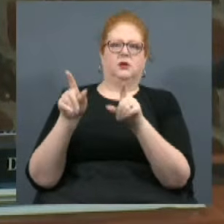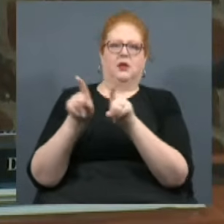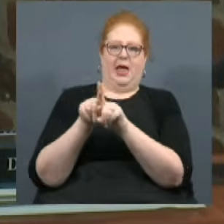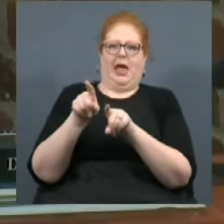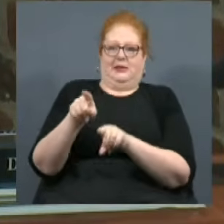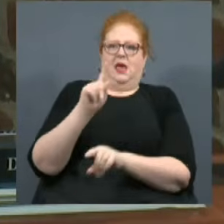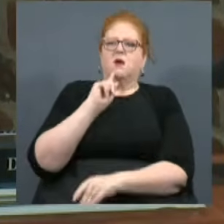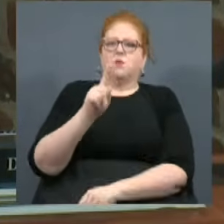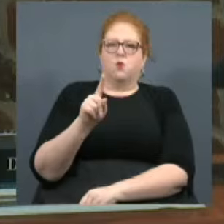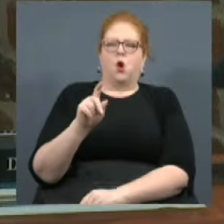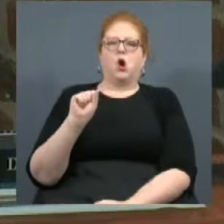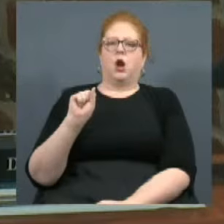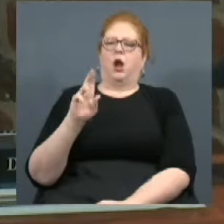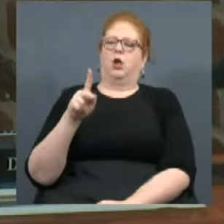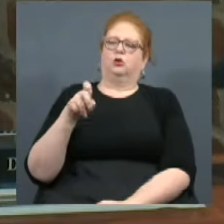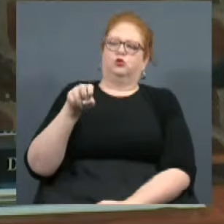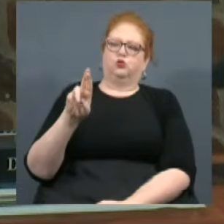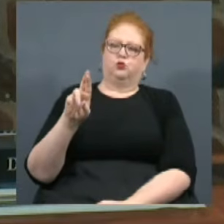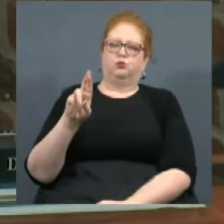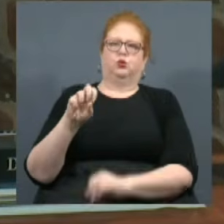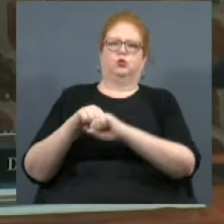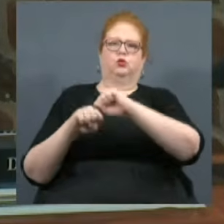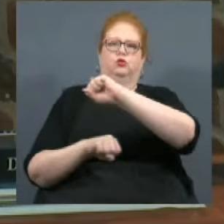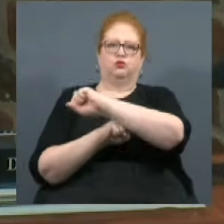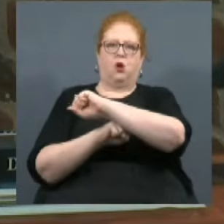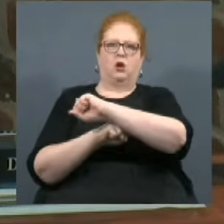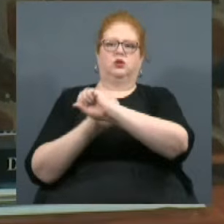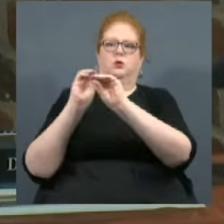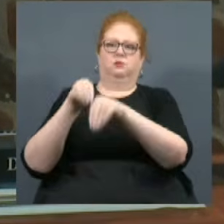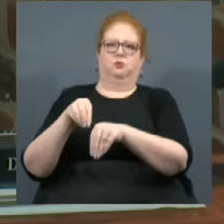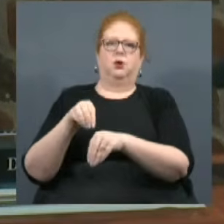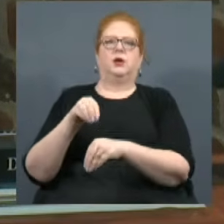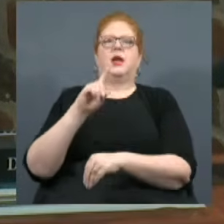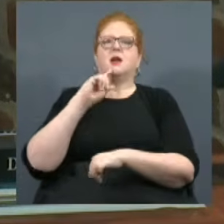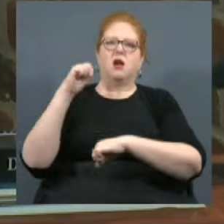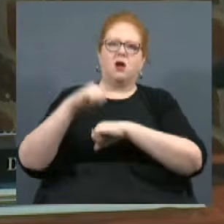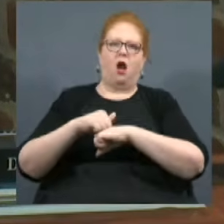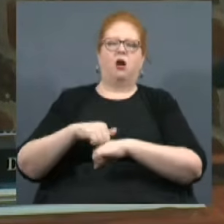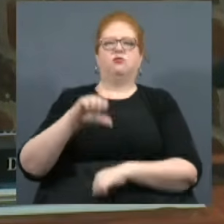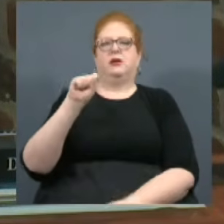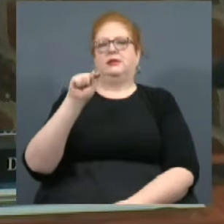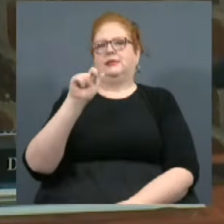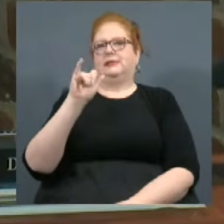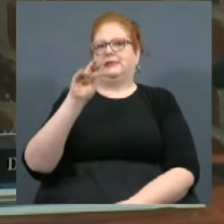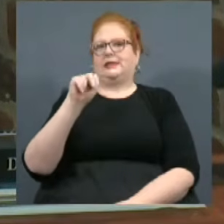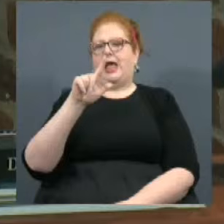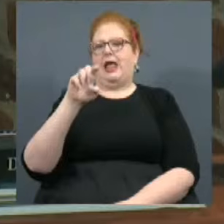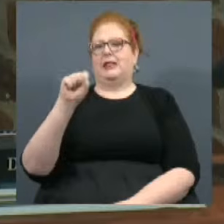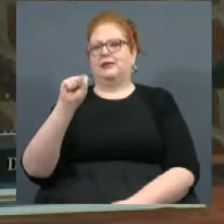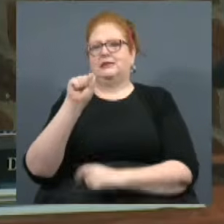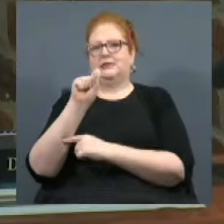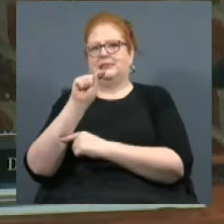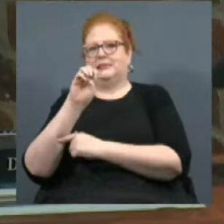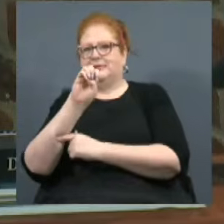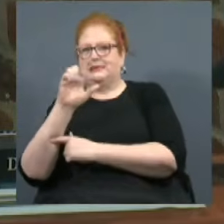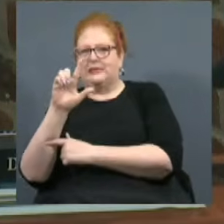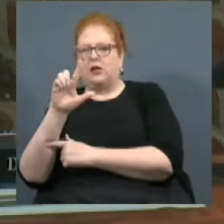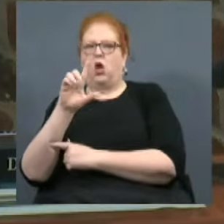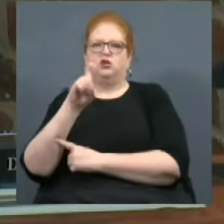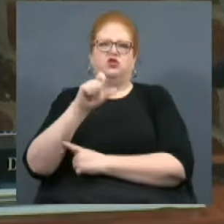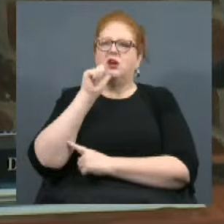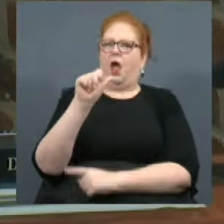superstructure was put in, and it's concrete and it's stainless steel, and it shouldn't rust or do anything. And the bridges were